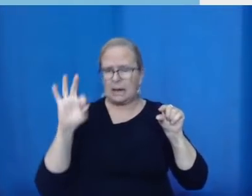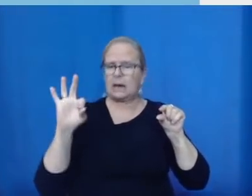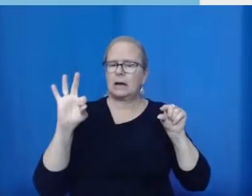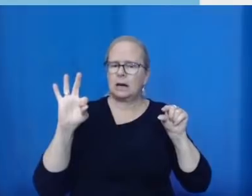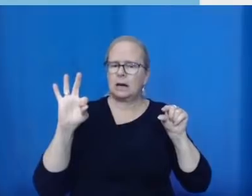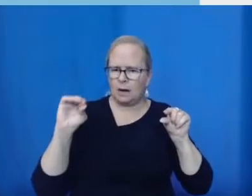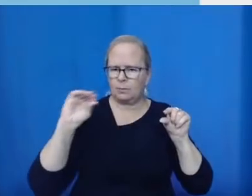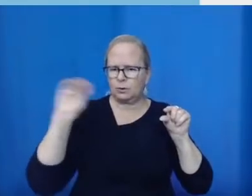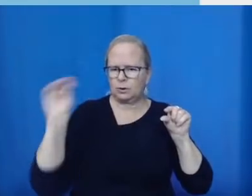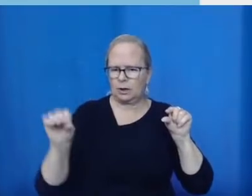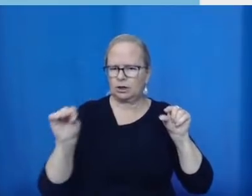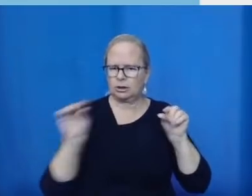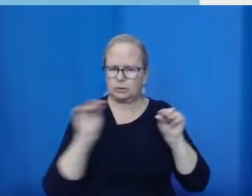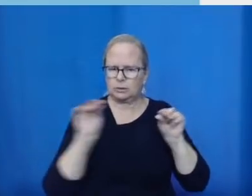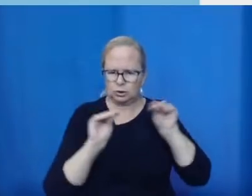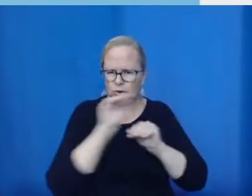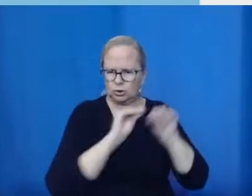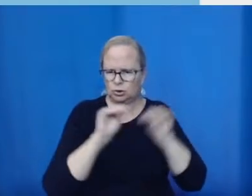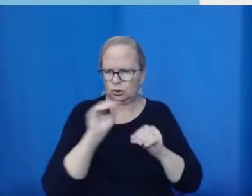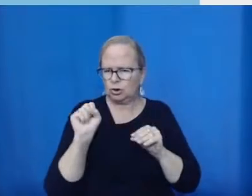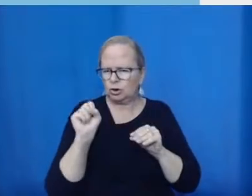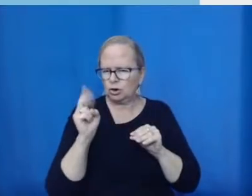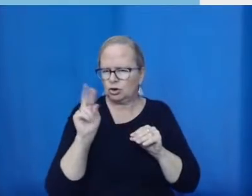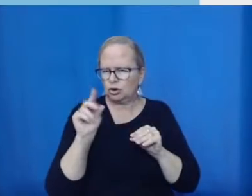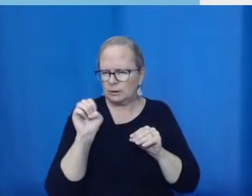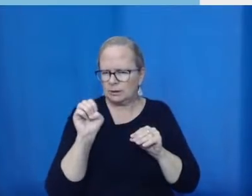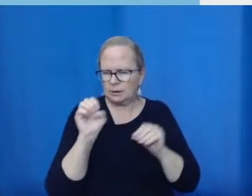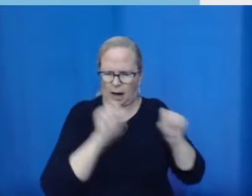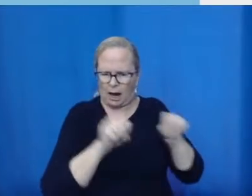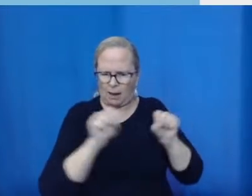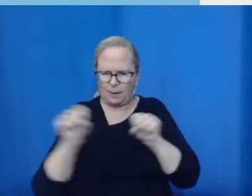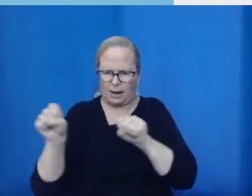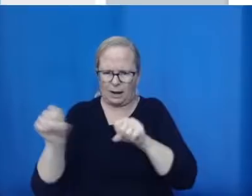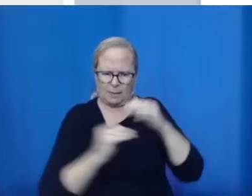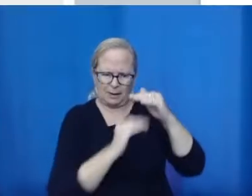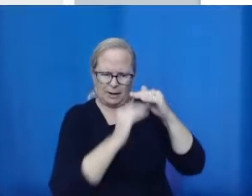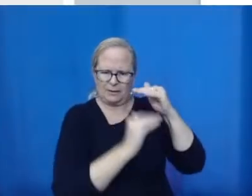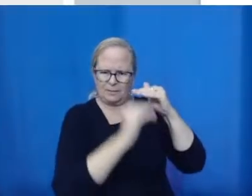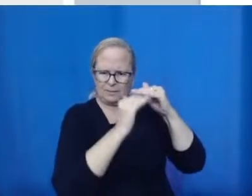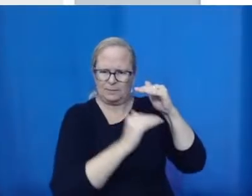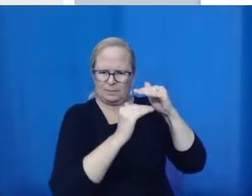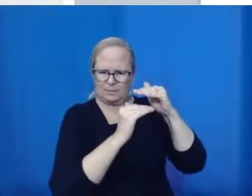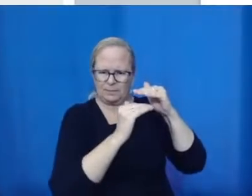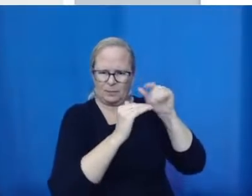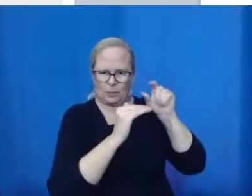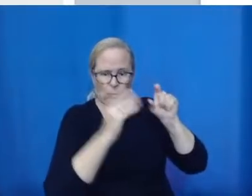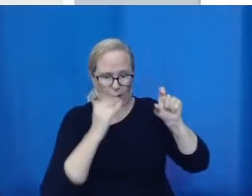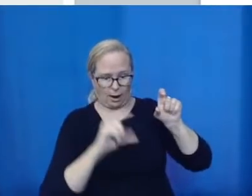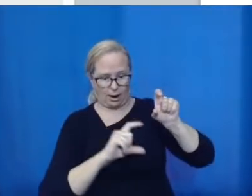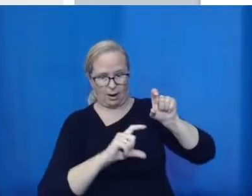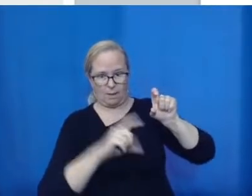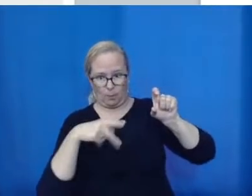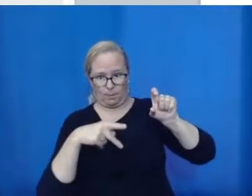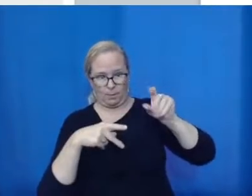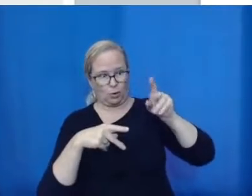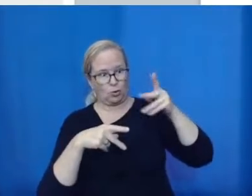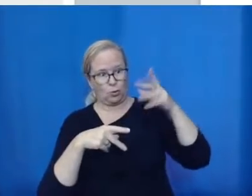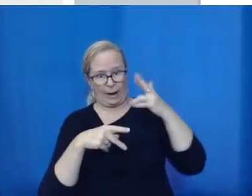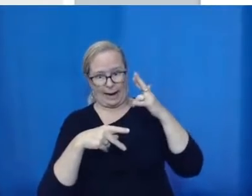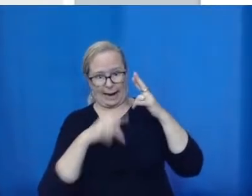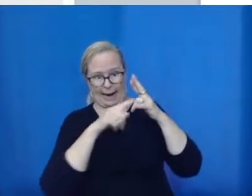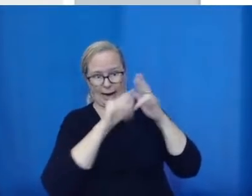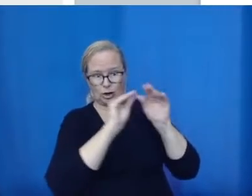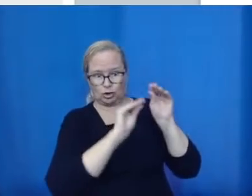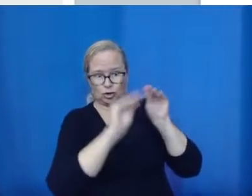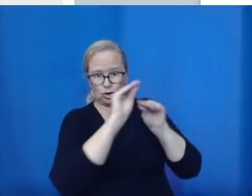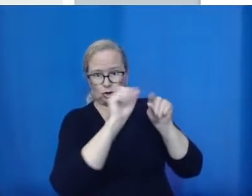early September, we passed the surge capacity trigger for triage. And we did